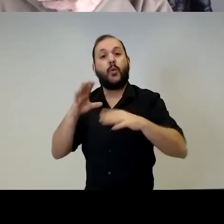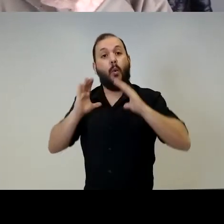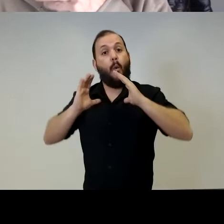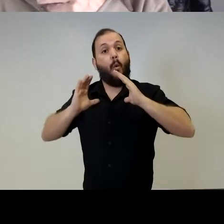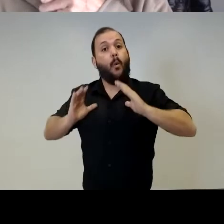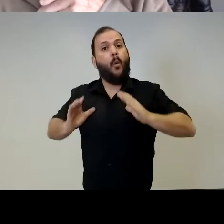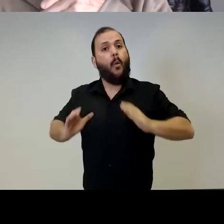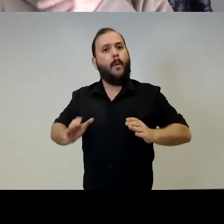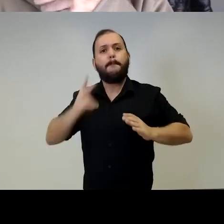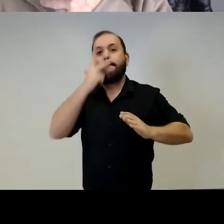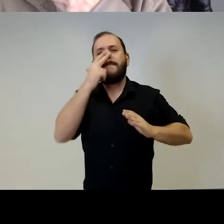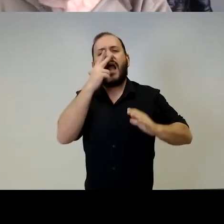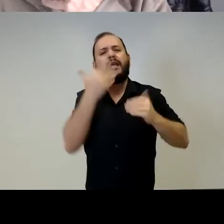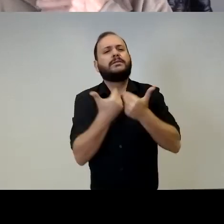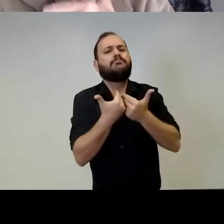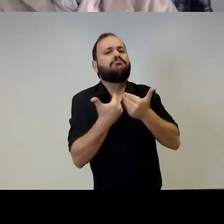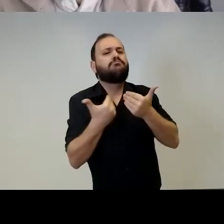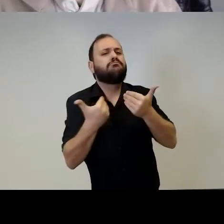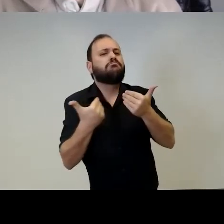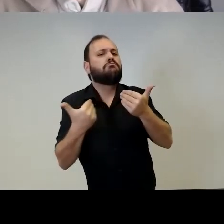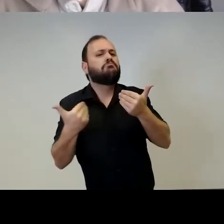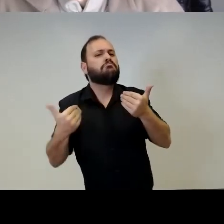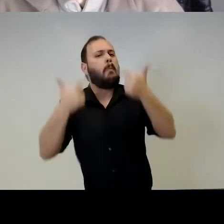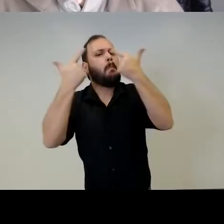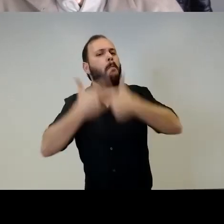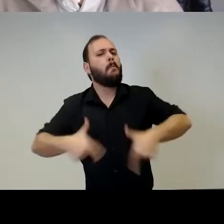my own experience, but only in passing.